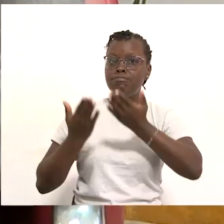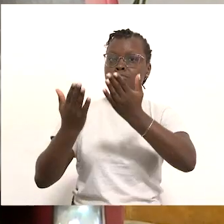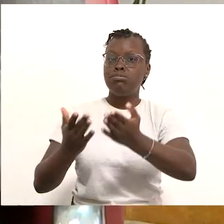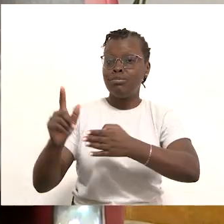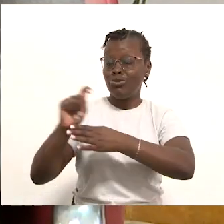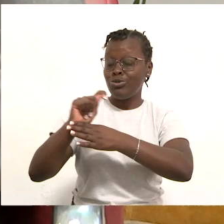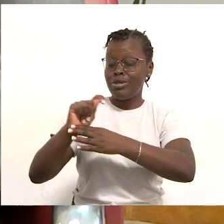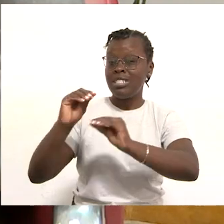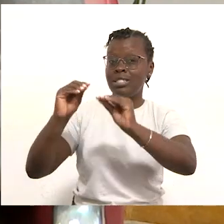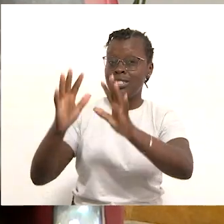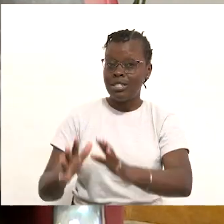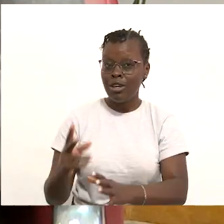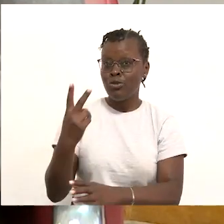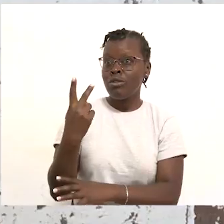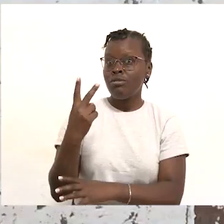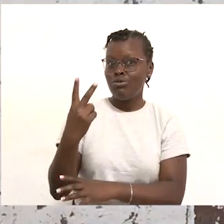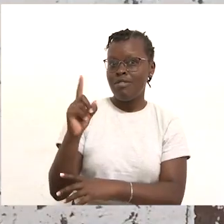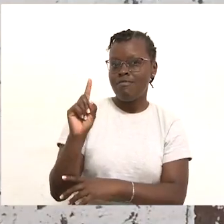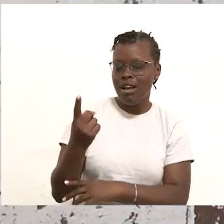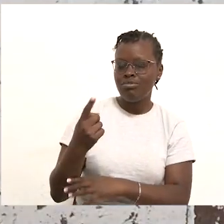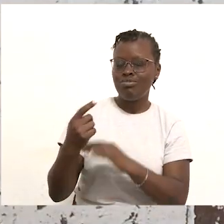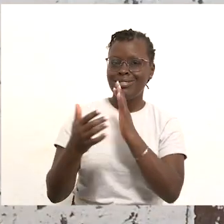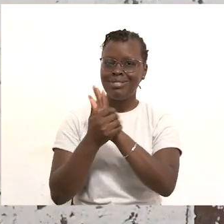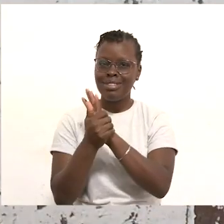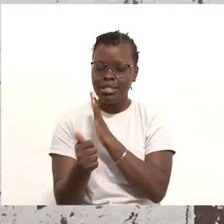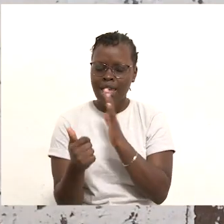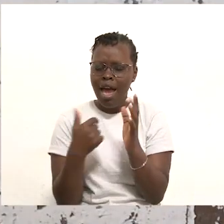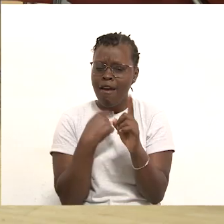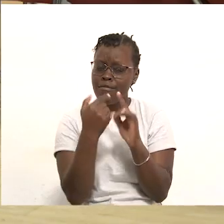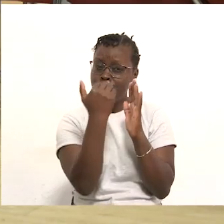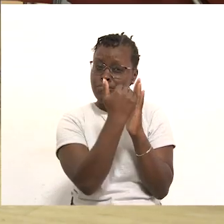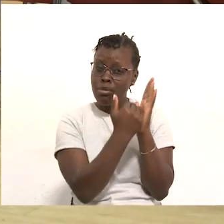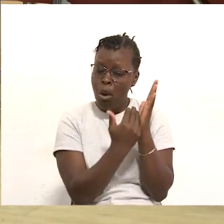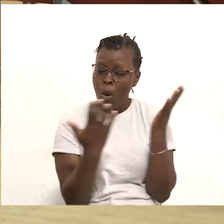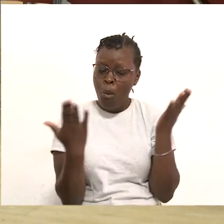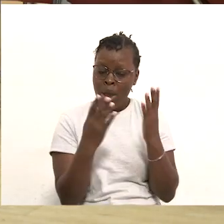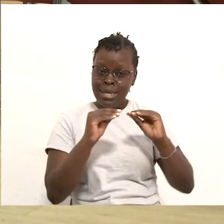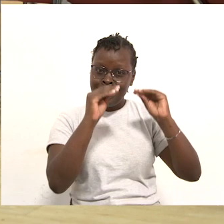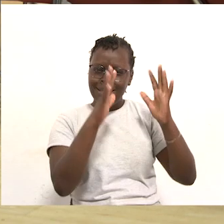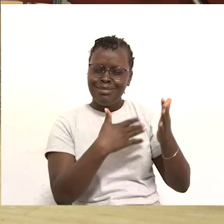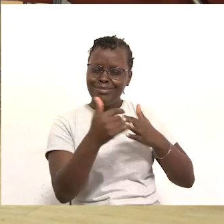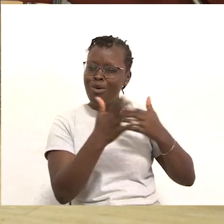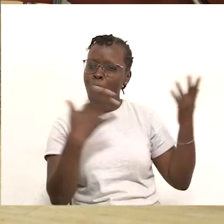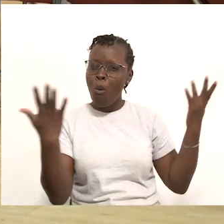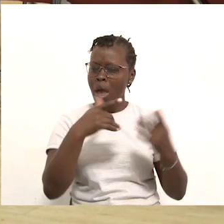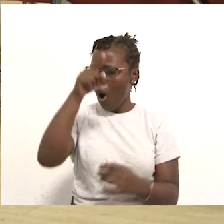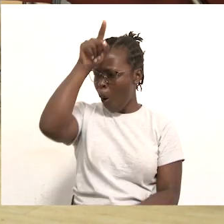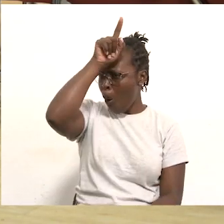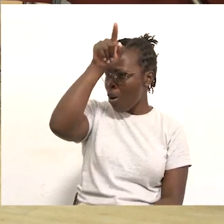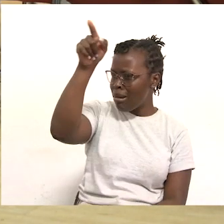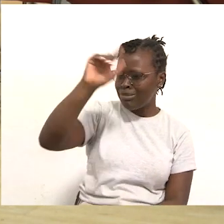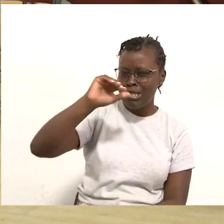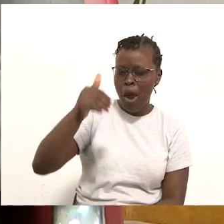involves 21st century skills. And we have a model whereby the teachers, it doesn't matter where they are, whether it's in Kakuma